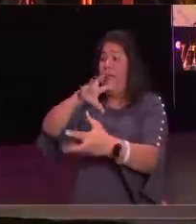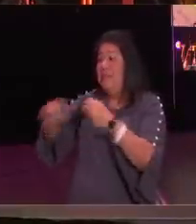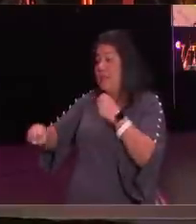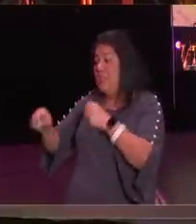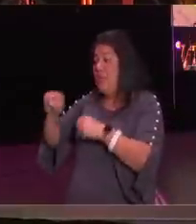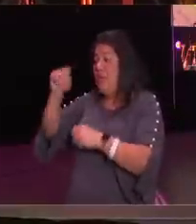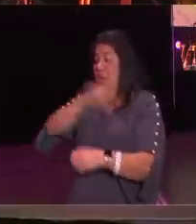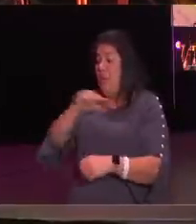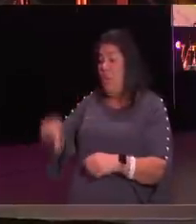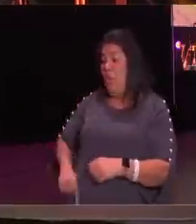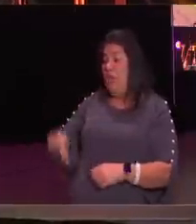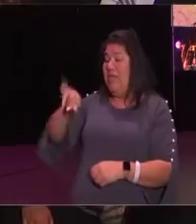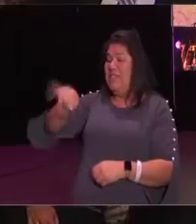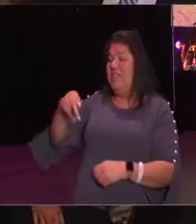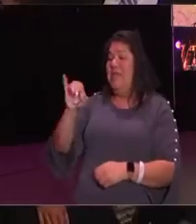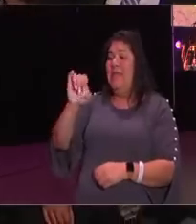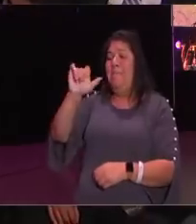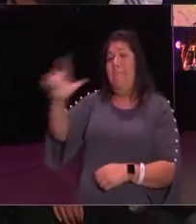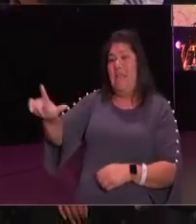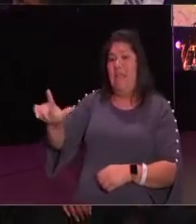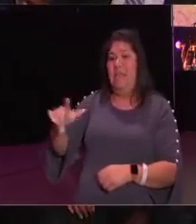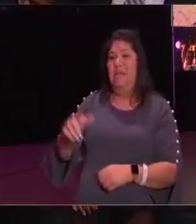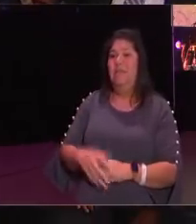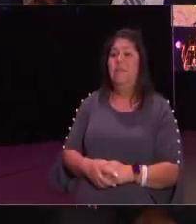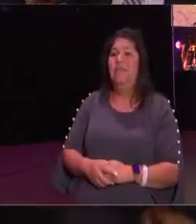Queen Jezebel.